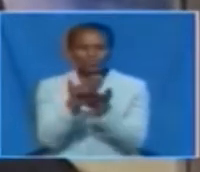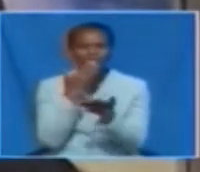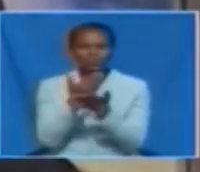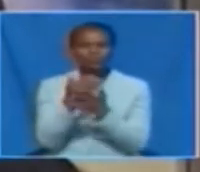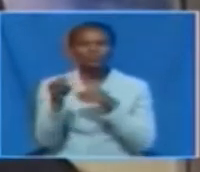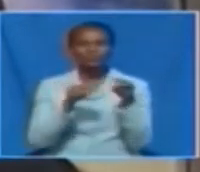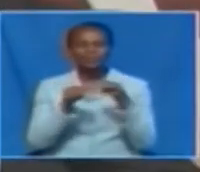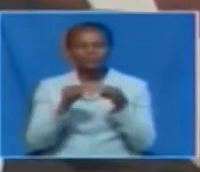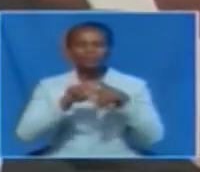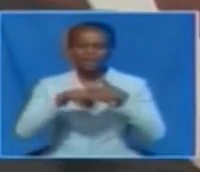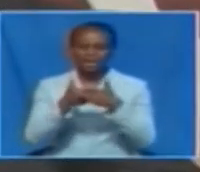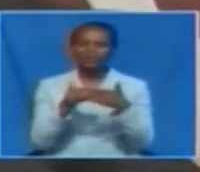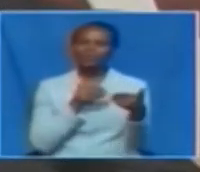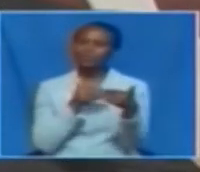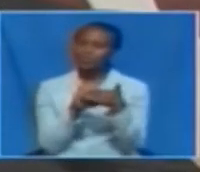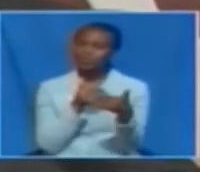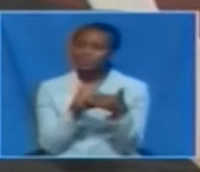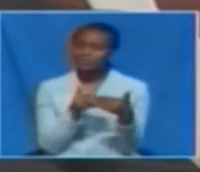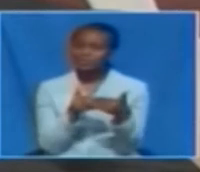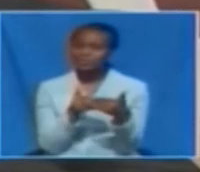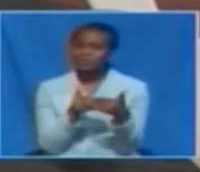of the party. Do you know how close...